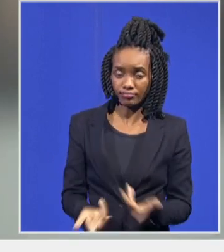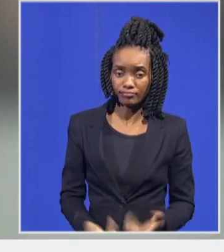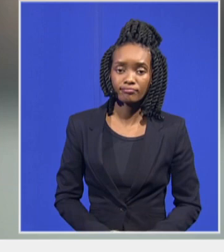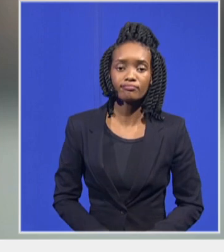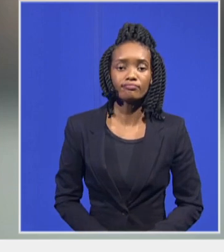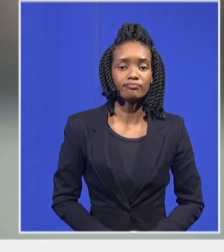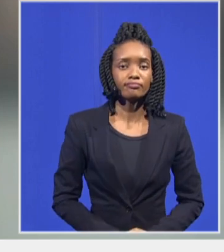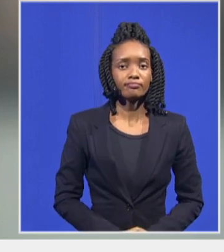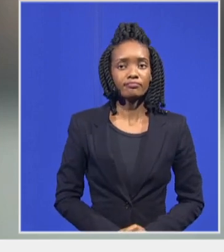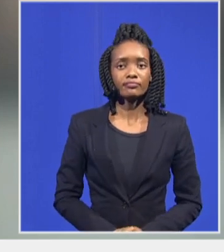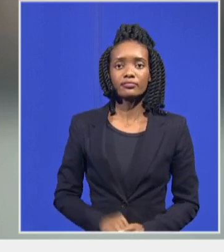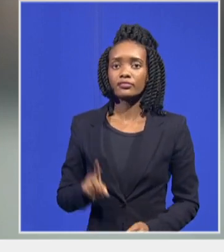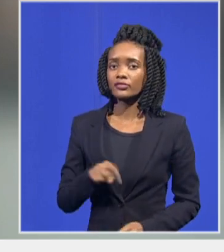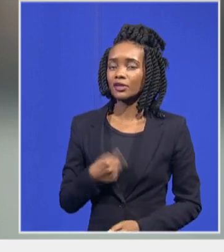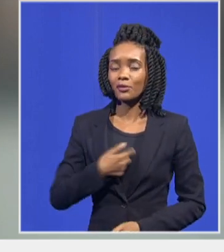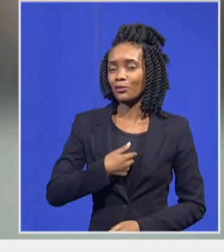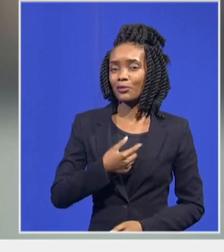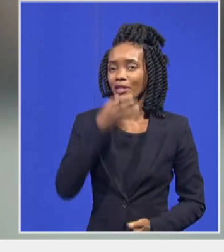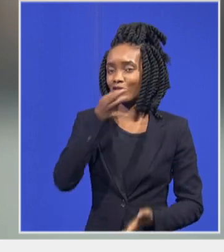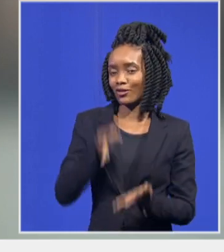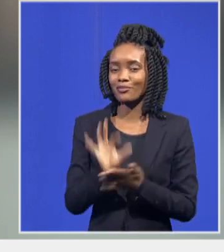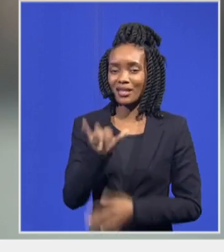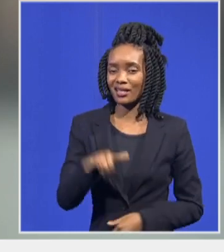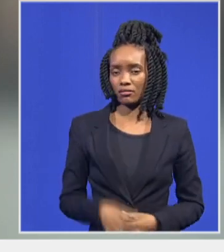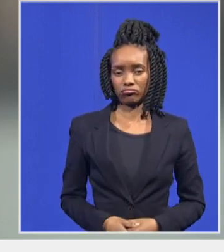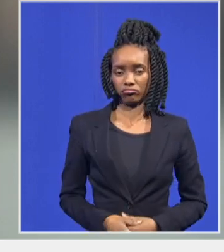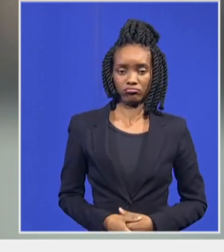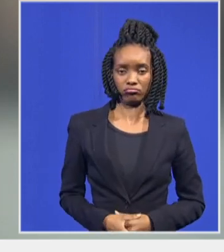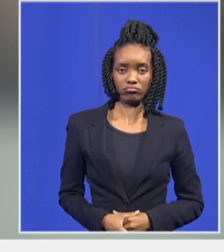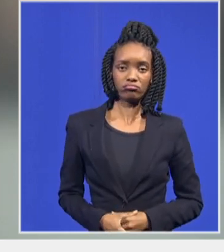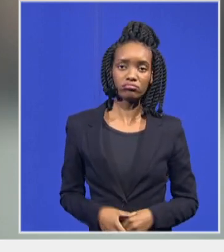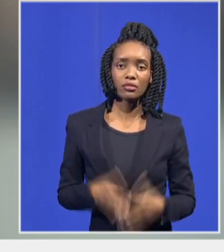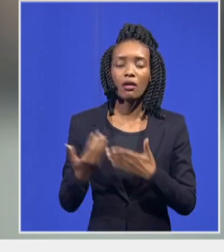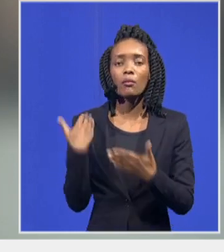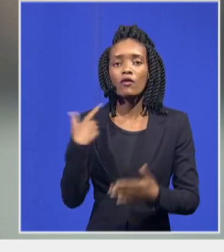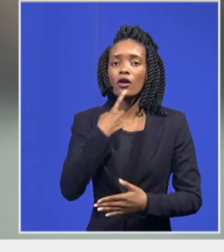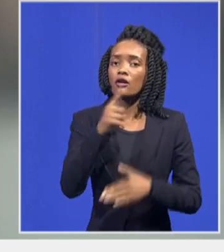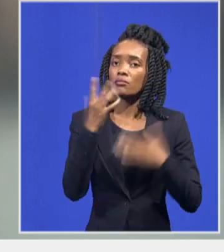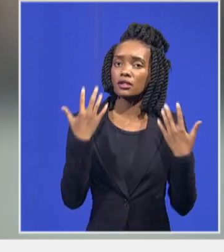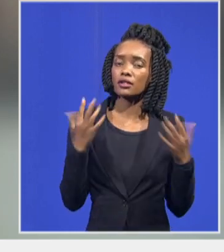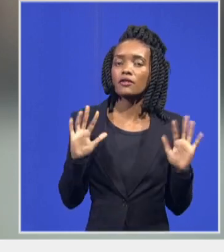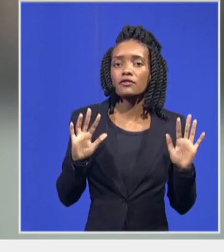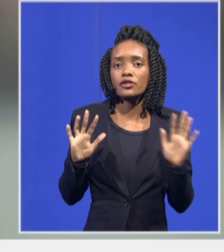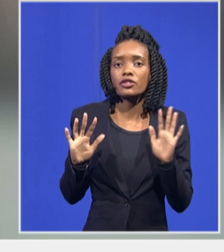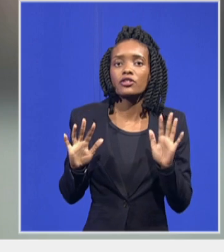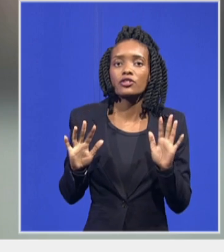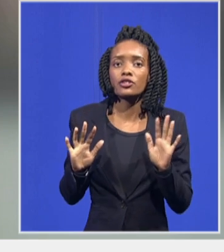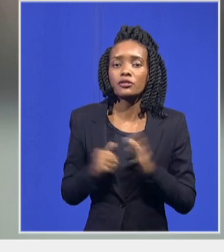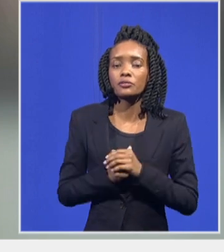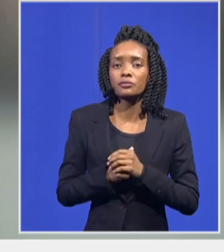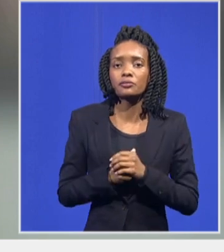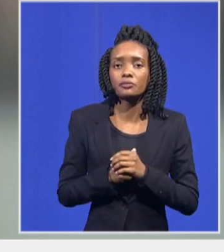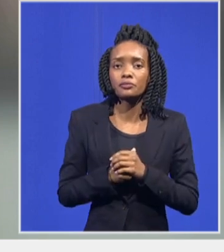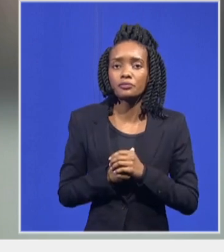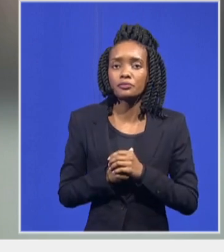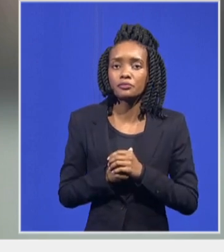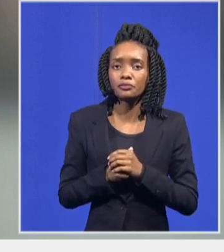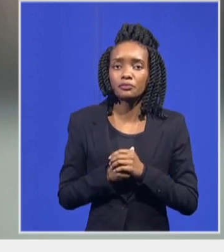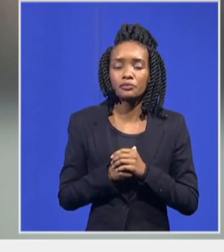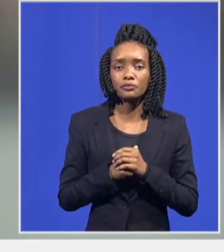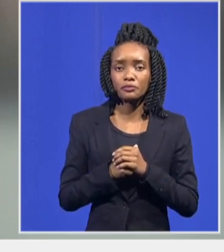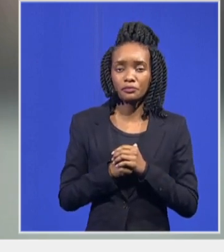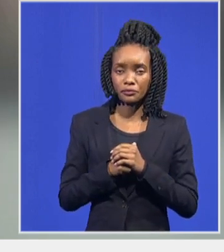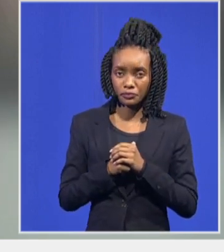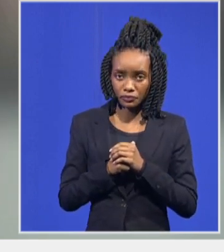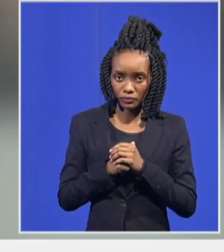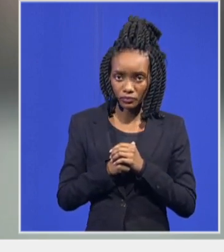That's not what we are recommending. As I said earlier, the least cost pathway